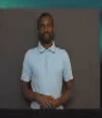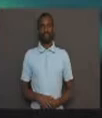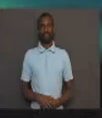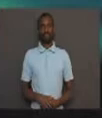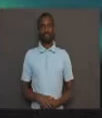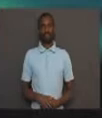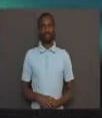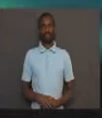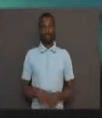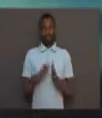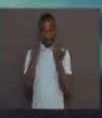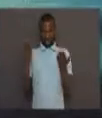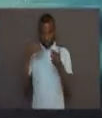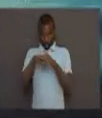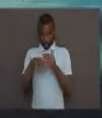your textbook.